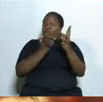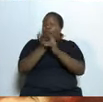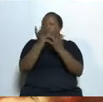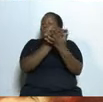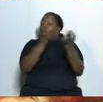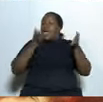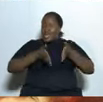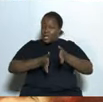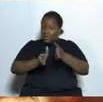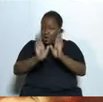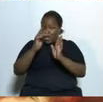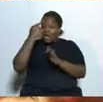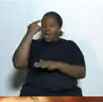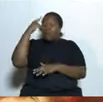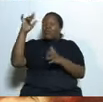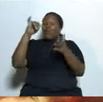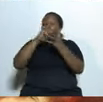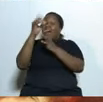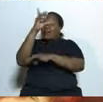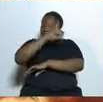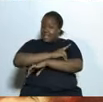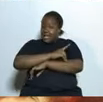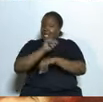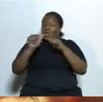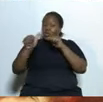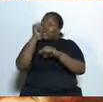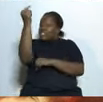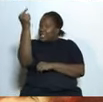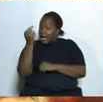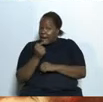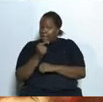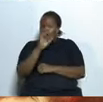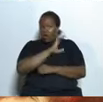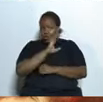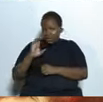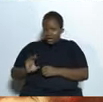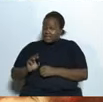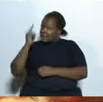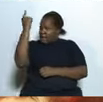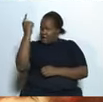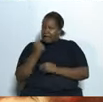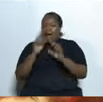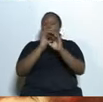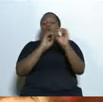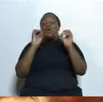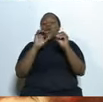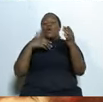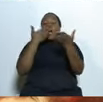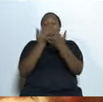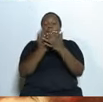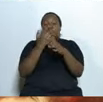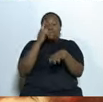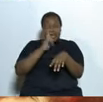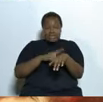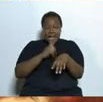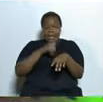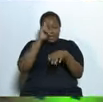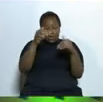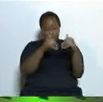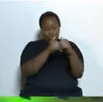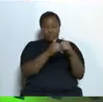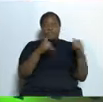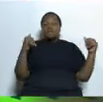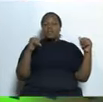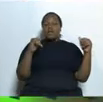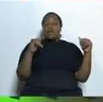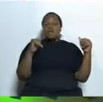means. For that day, that's the coming of Christ, will not come unless there's a falling away first. A falling